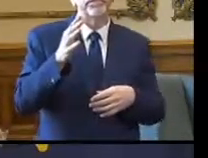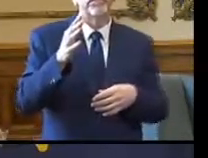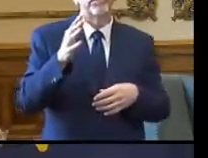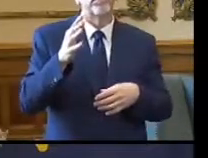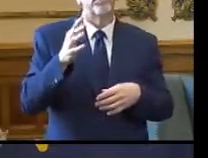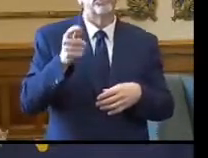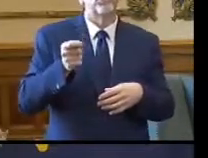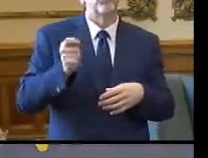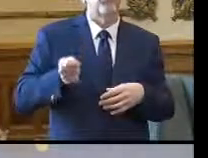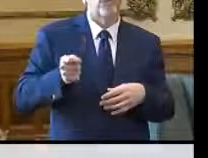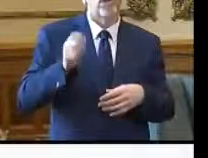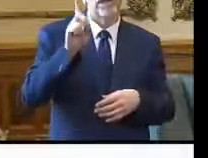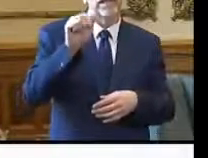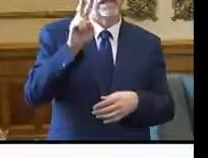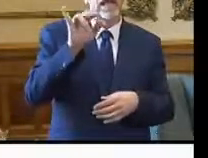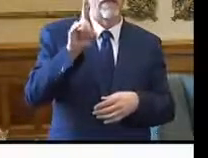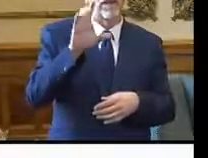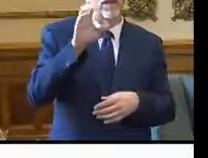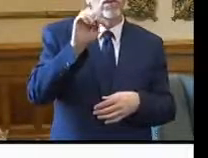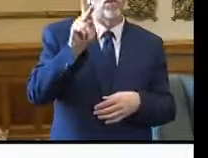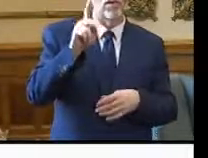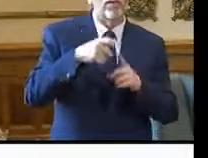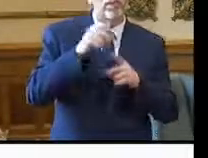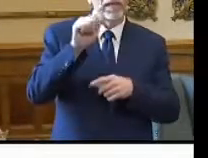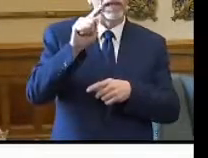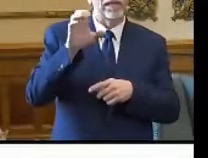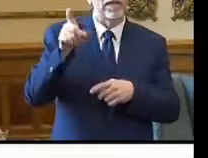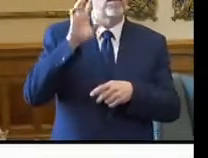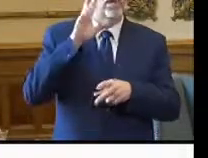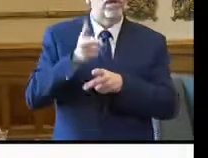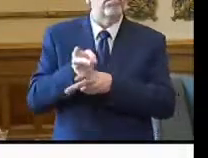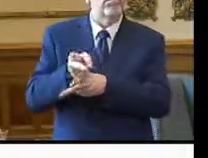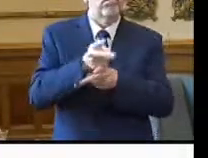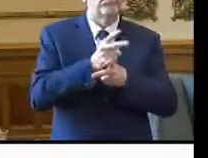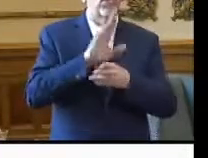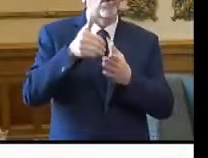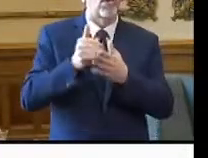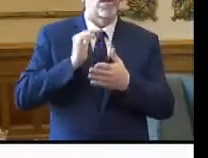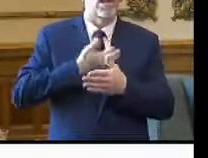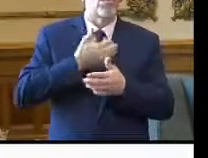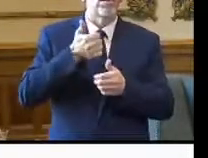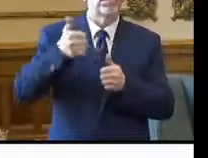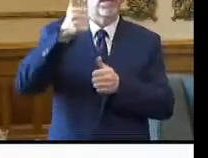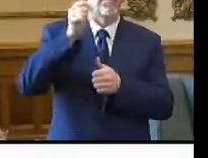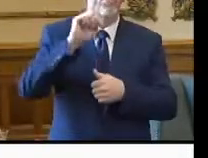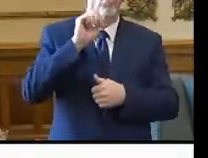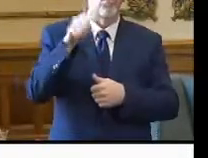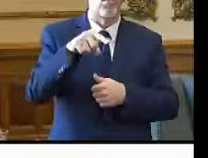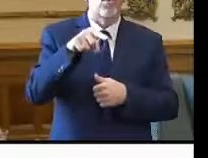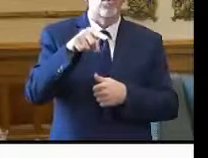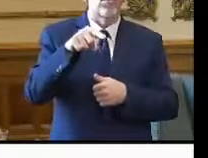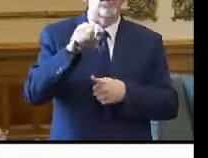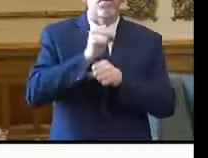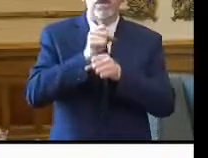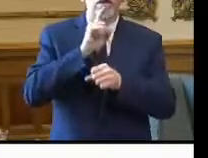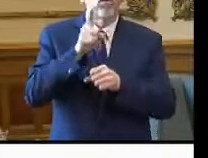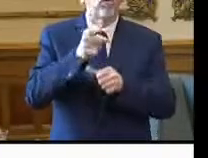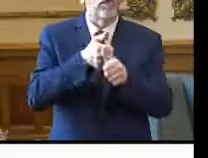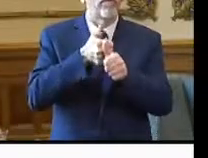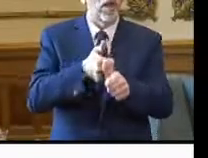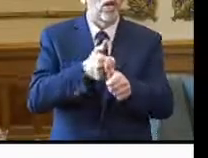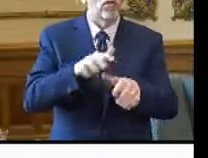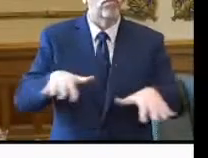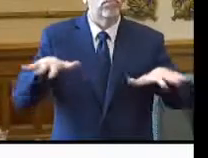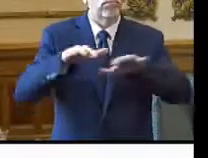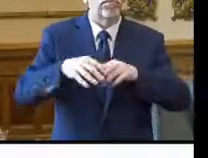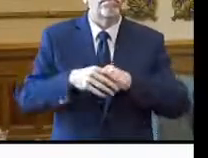Judge David Cook at the ATC will be overseeing all of our executive order enforcement efforts.